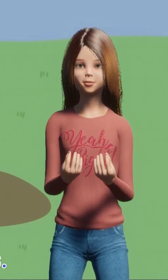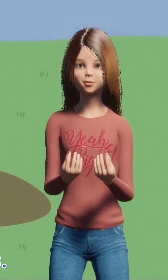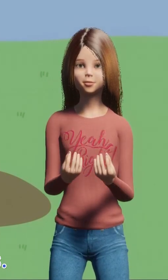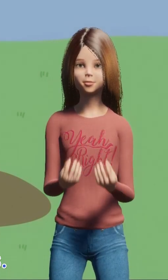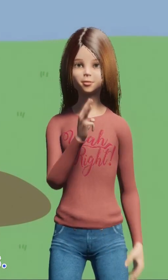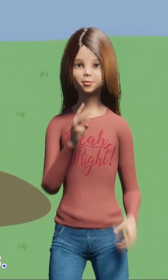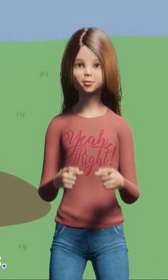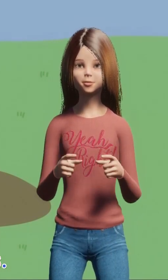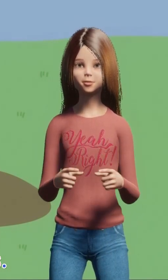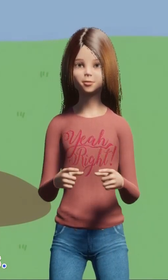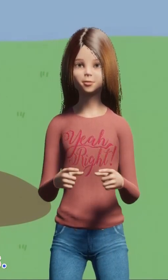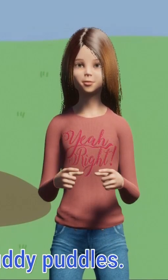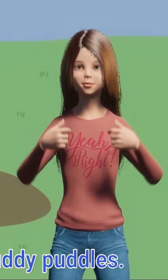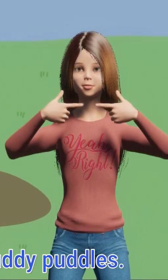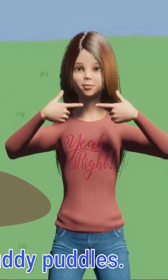down in muddy puddles.